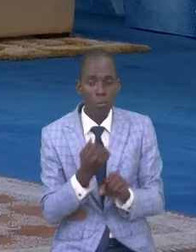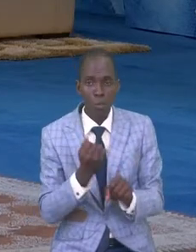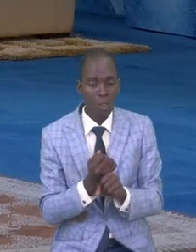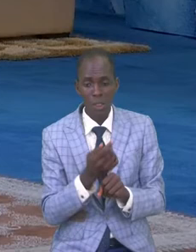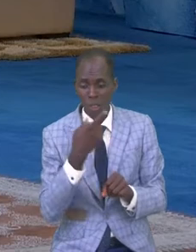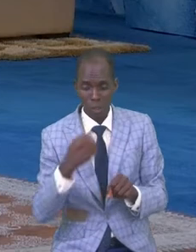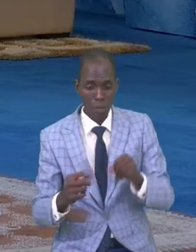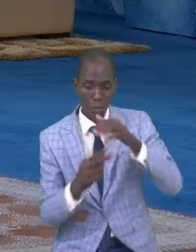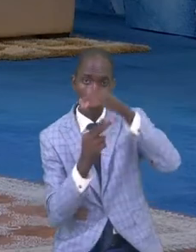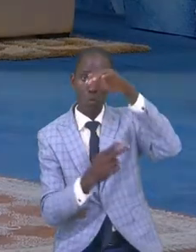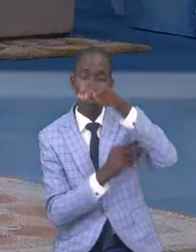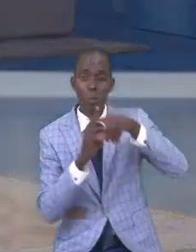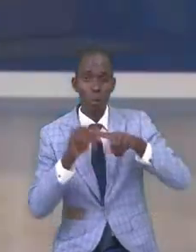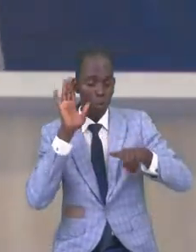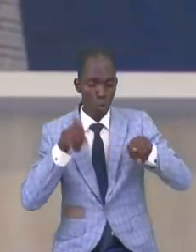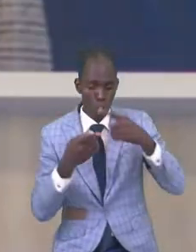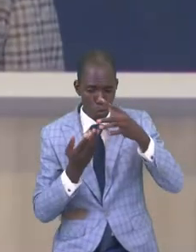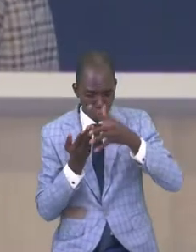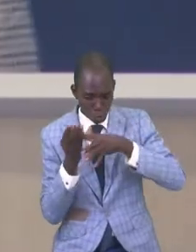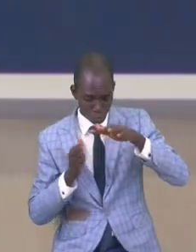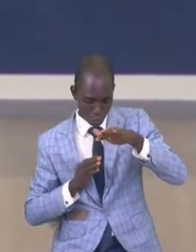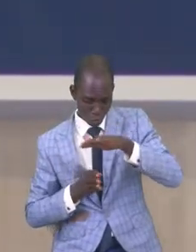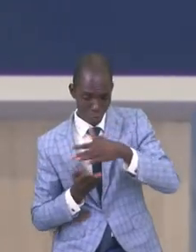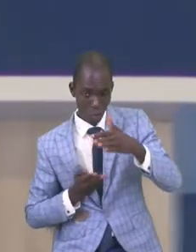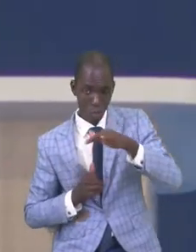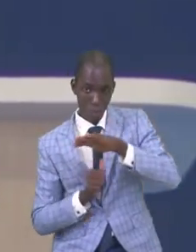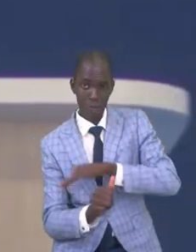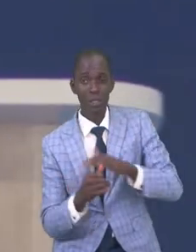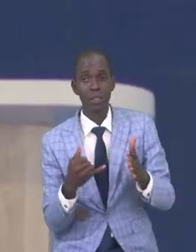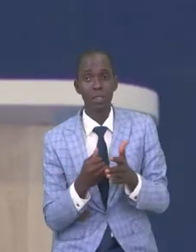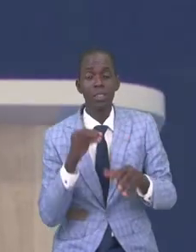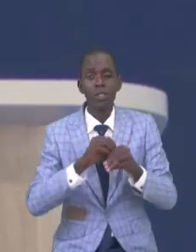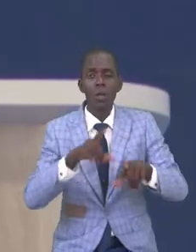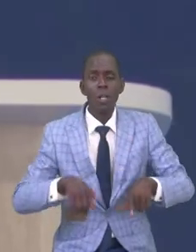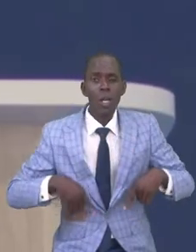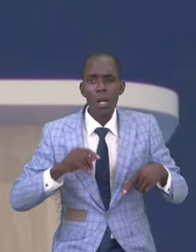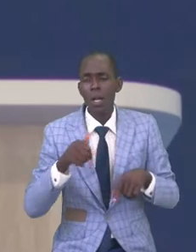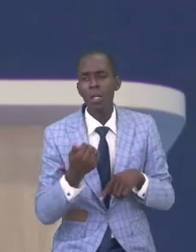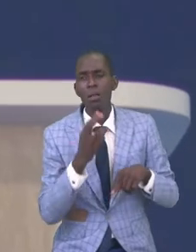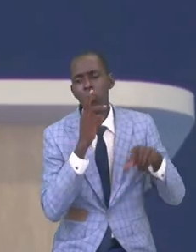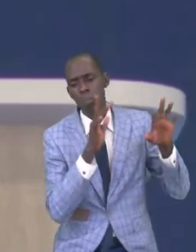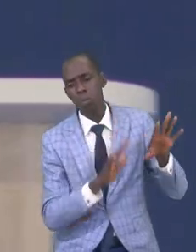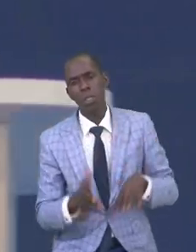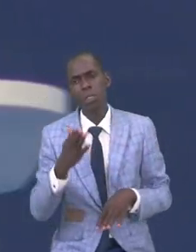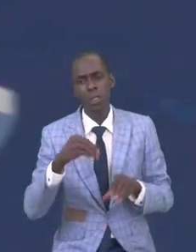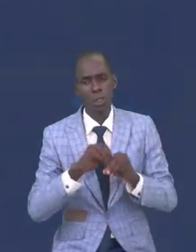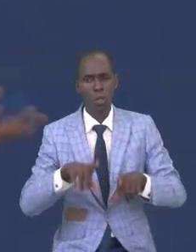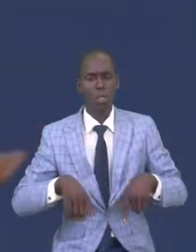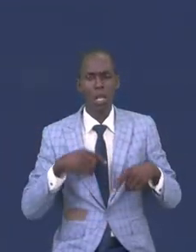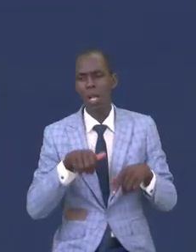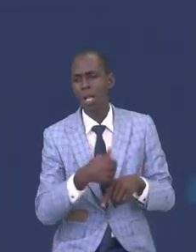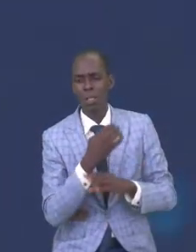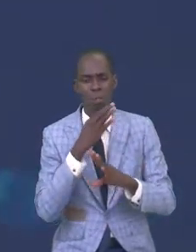through. In your life, any river there? In your life, any blockage there? In your life,